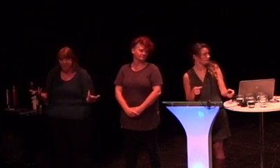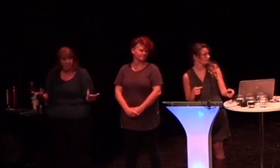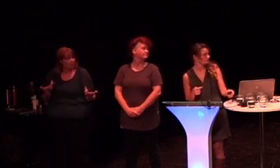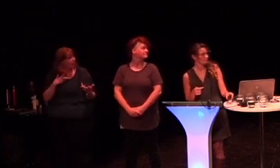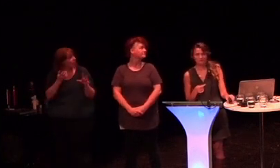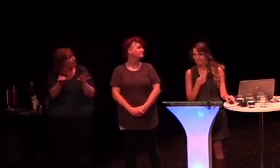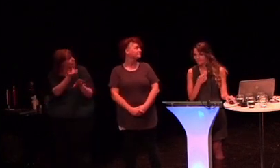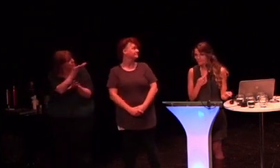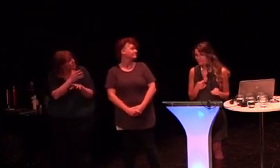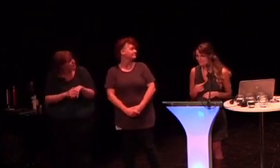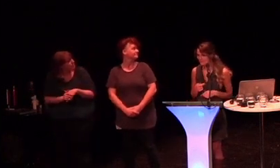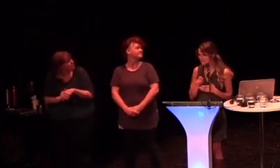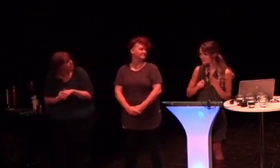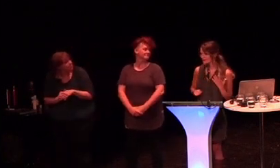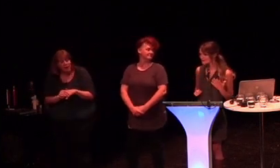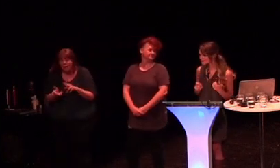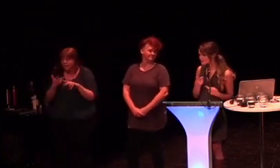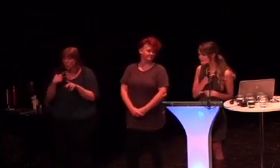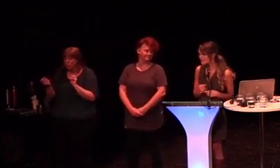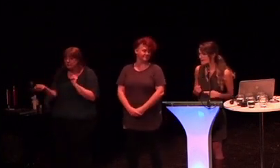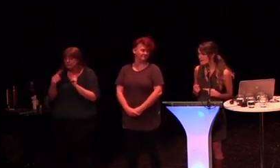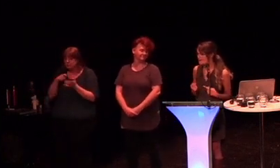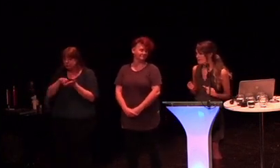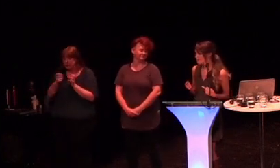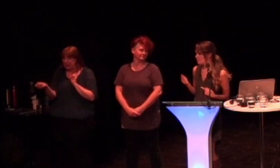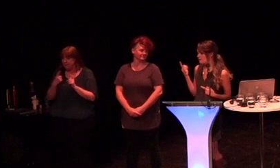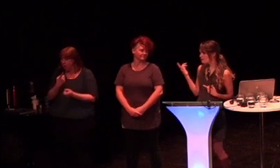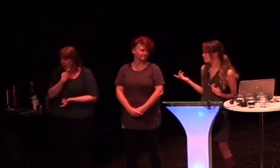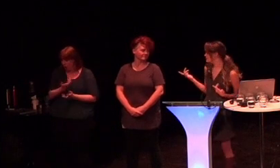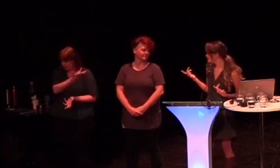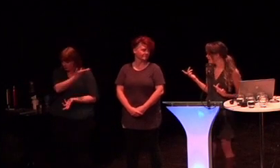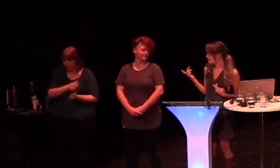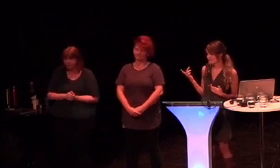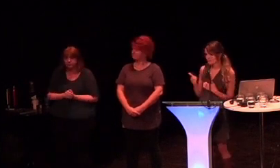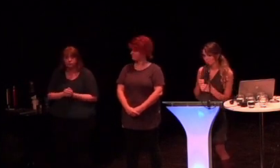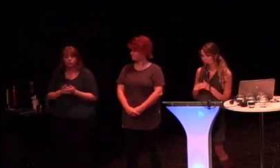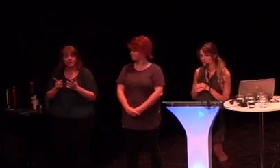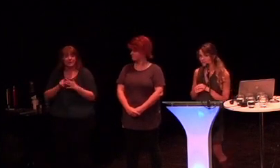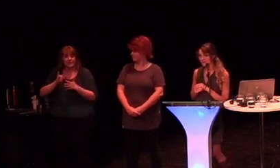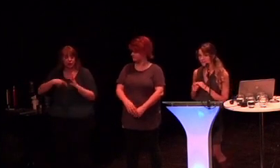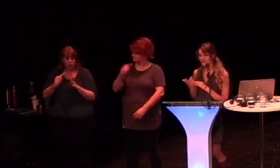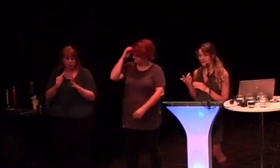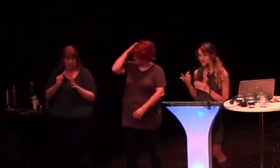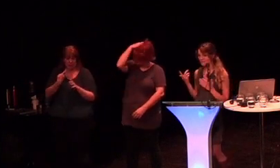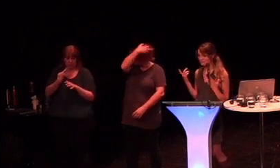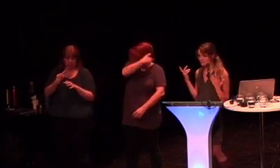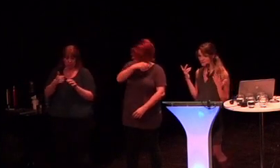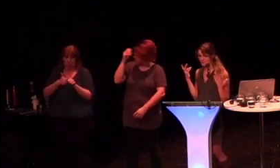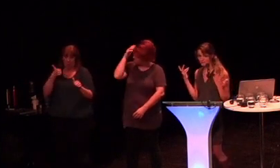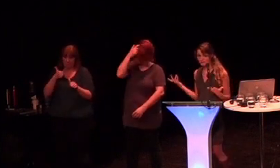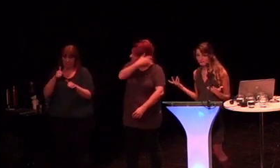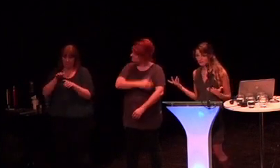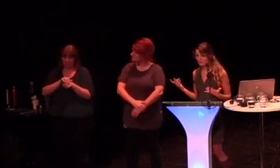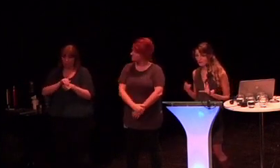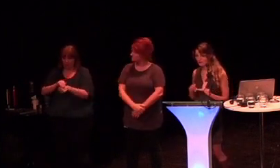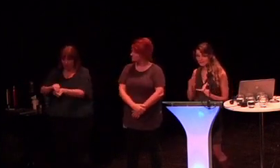stick this up, so if you really want to jot down email addresses, they're there. But obviously EJ's company Turtlia is